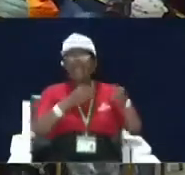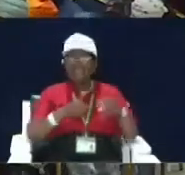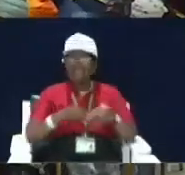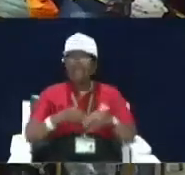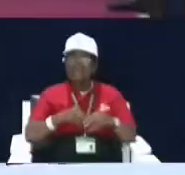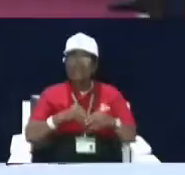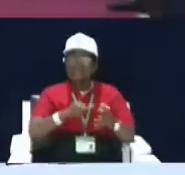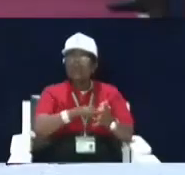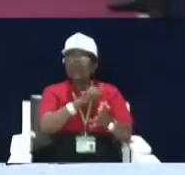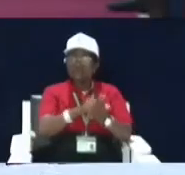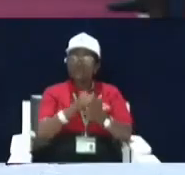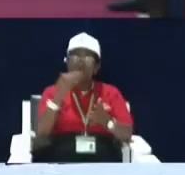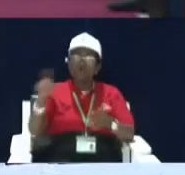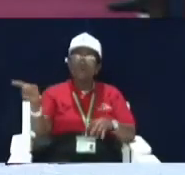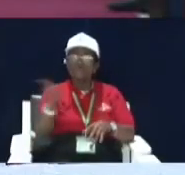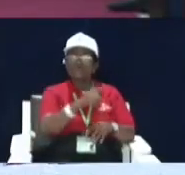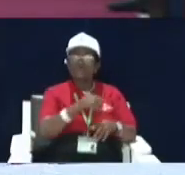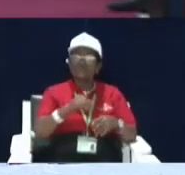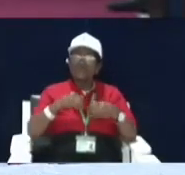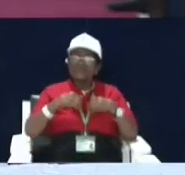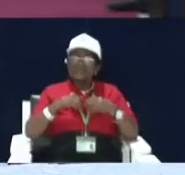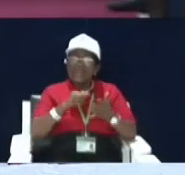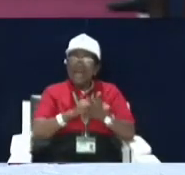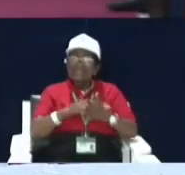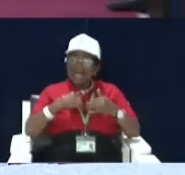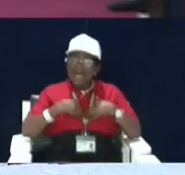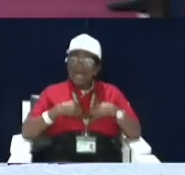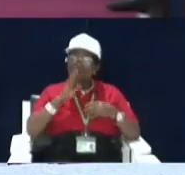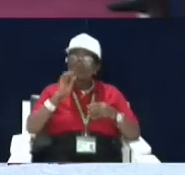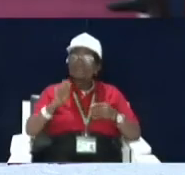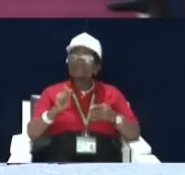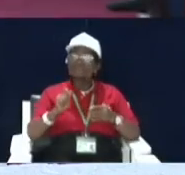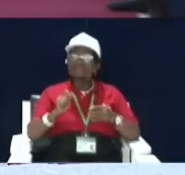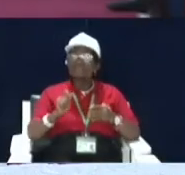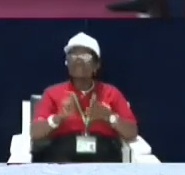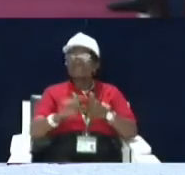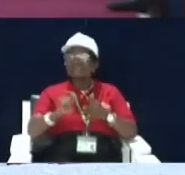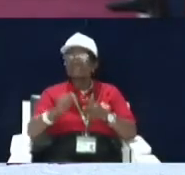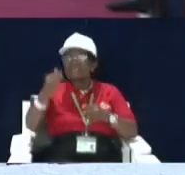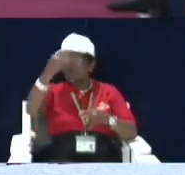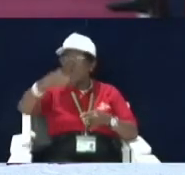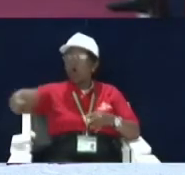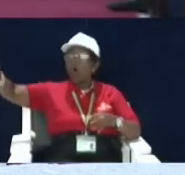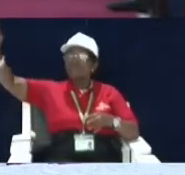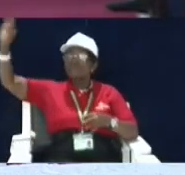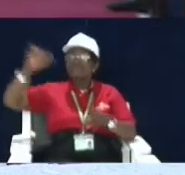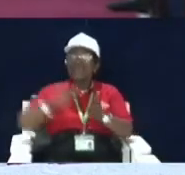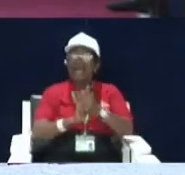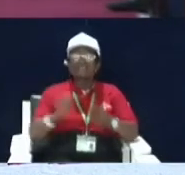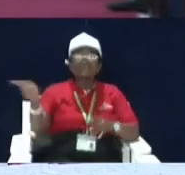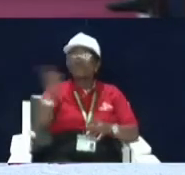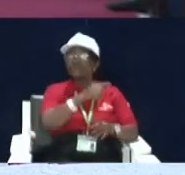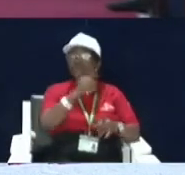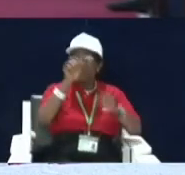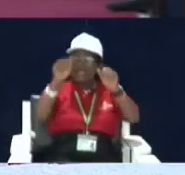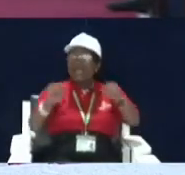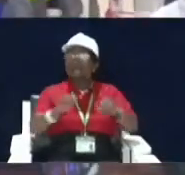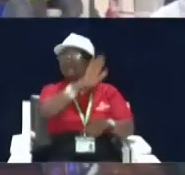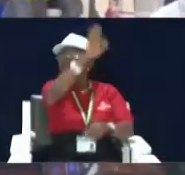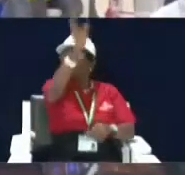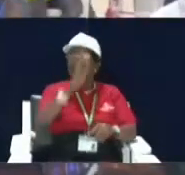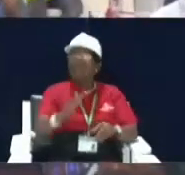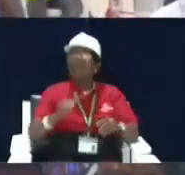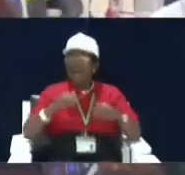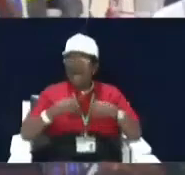Those of you that have been written off, that you, they say you can never have a child, get ready for a wonder.